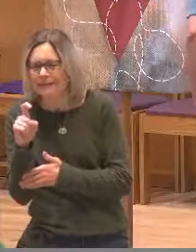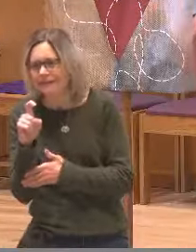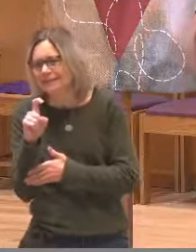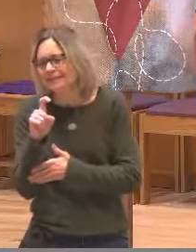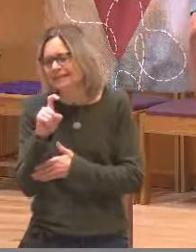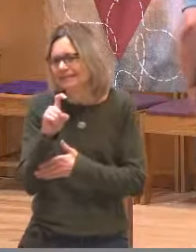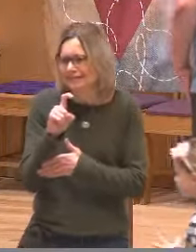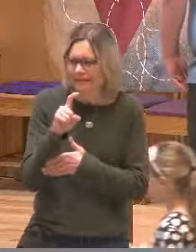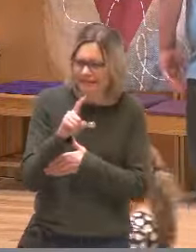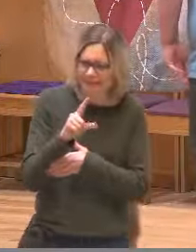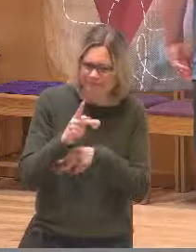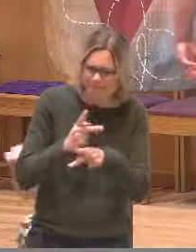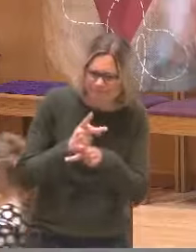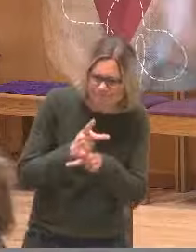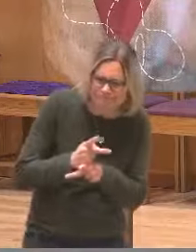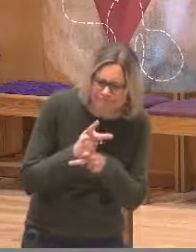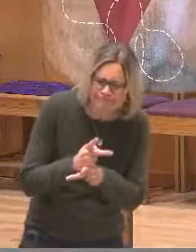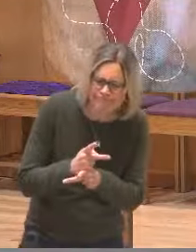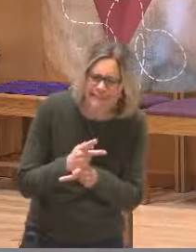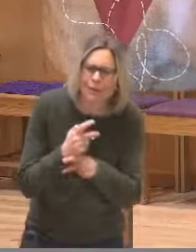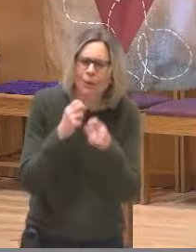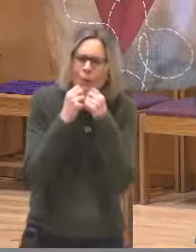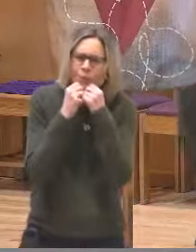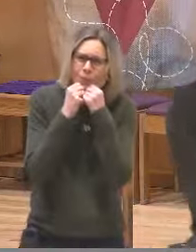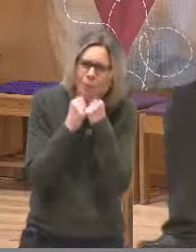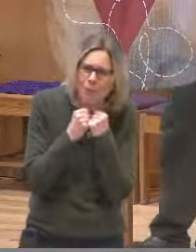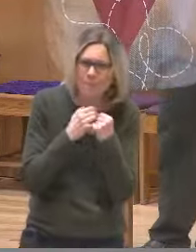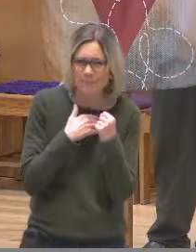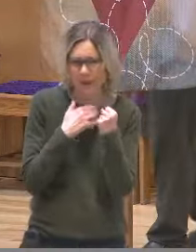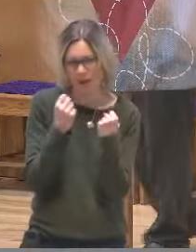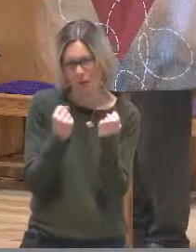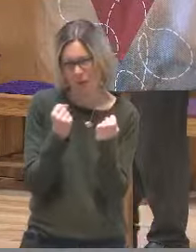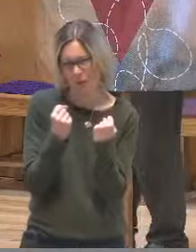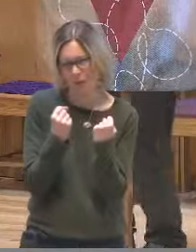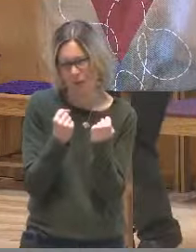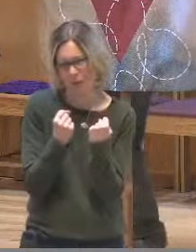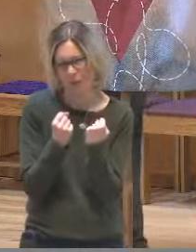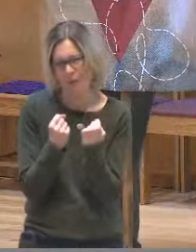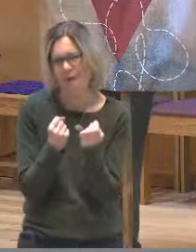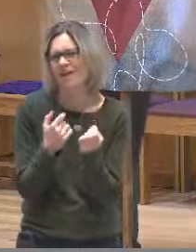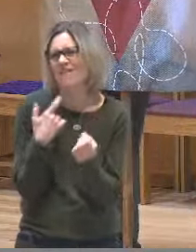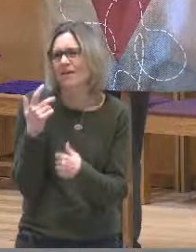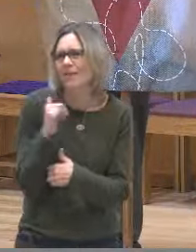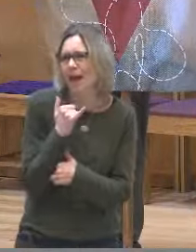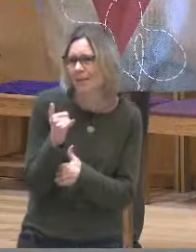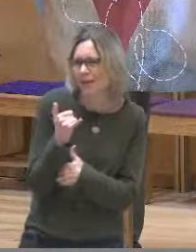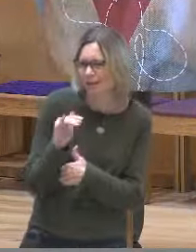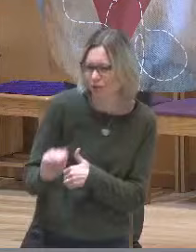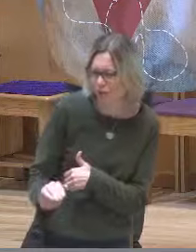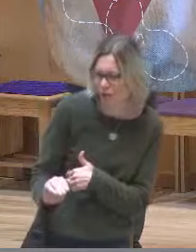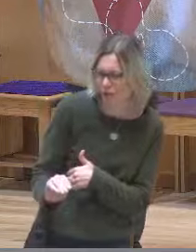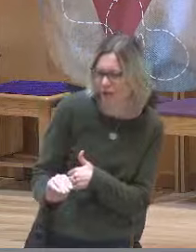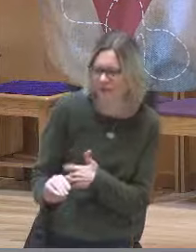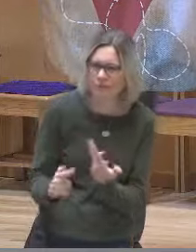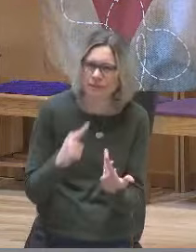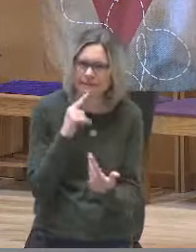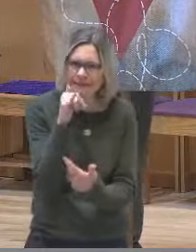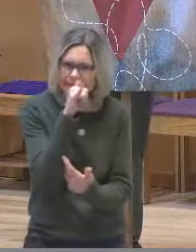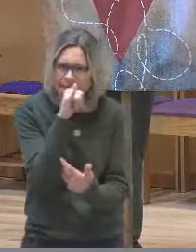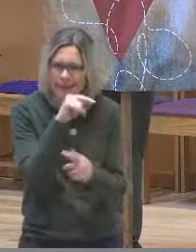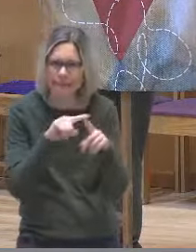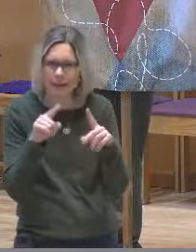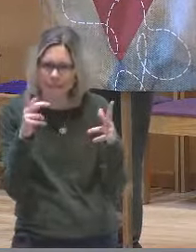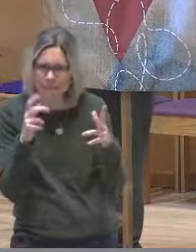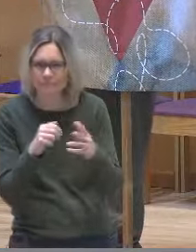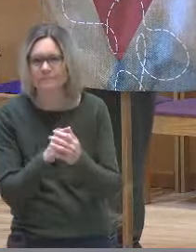I care about it so much. It is like one of my children, which sounds quite silly, doesn't it? Yes? But